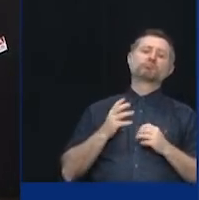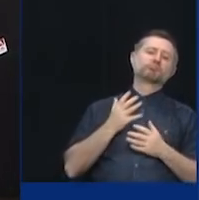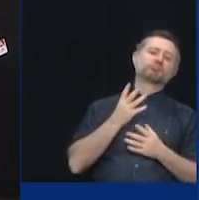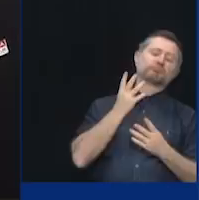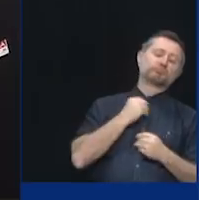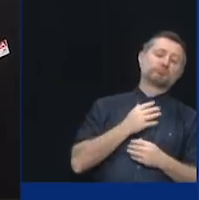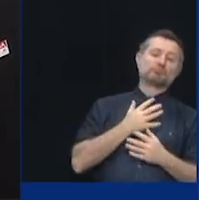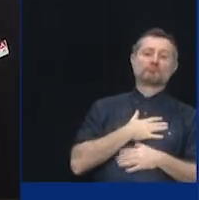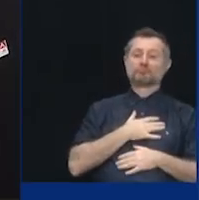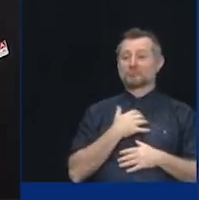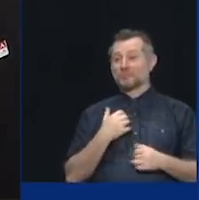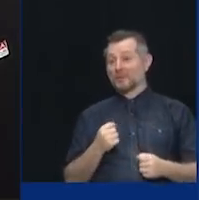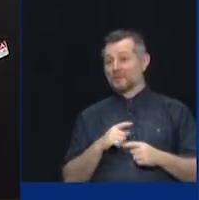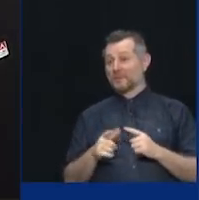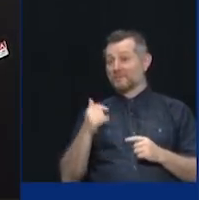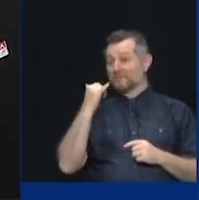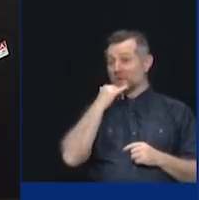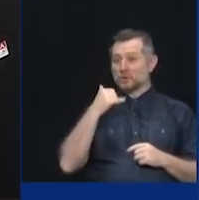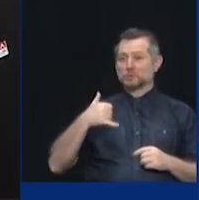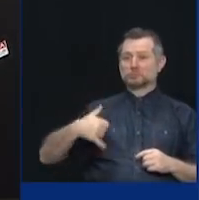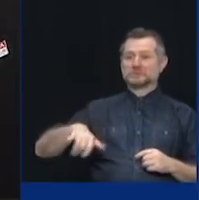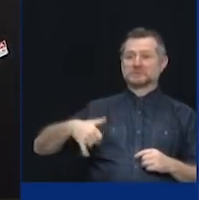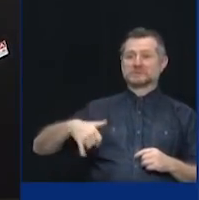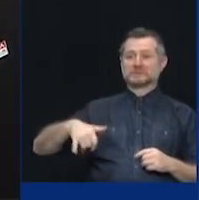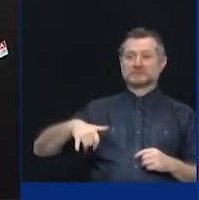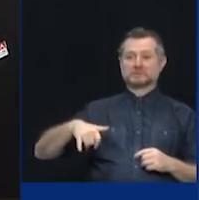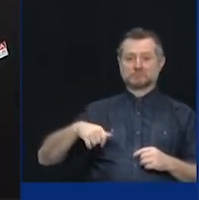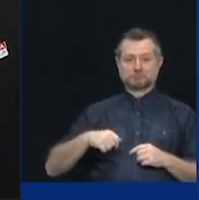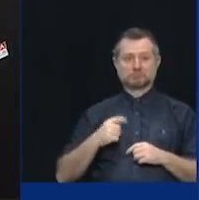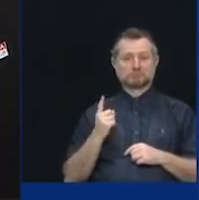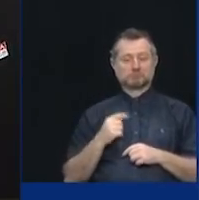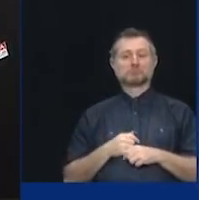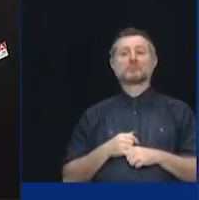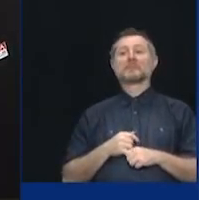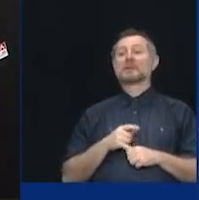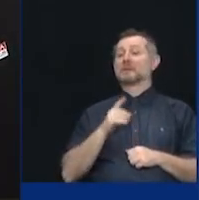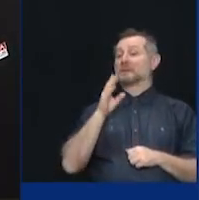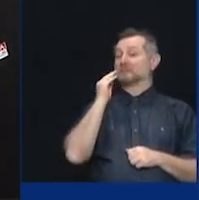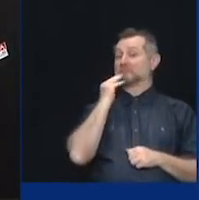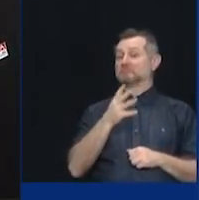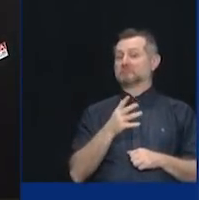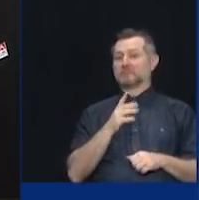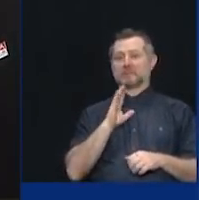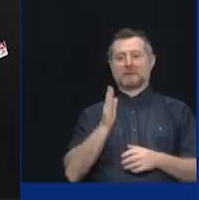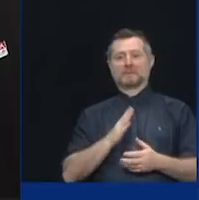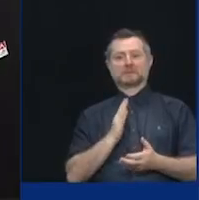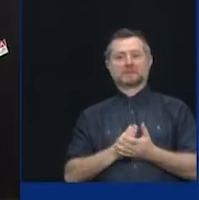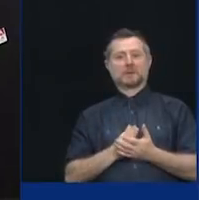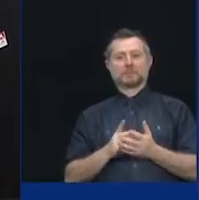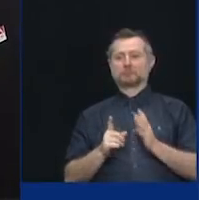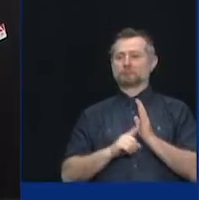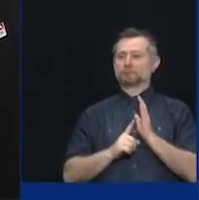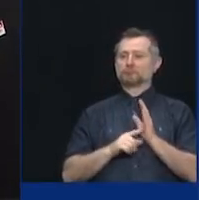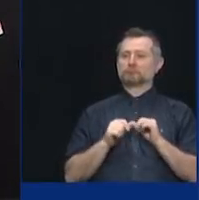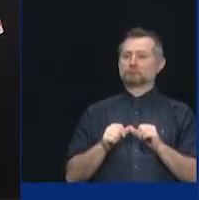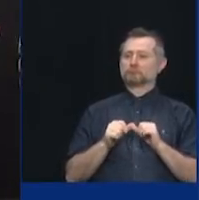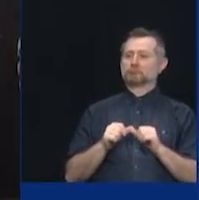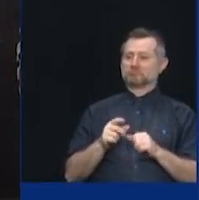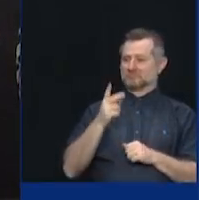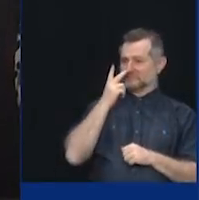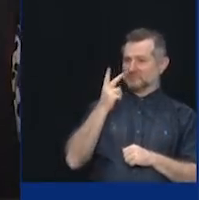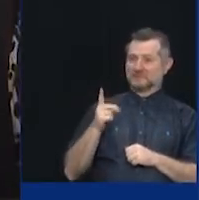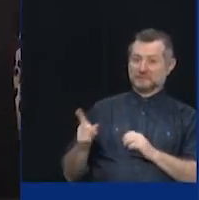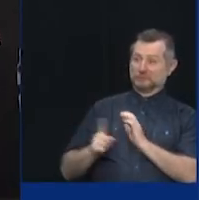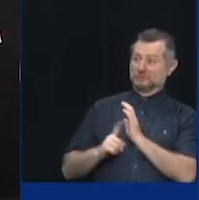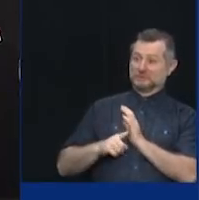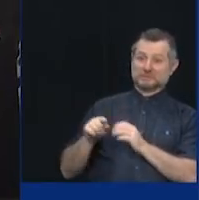breath. This never ended. Correction officers, as you can see, always on call, correction officers. Never